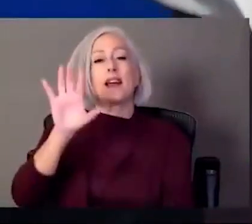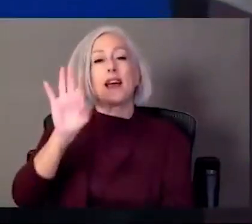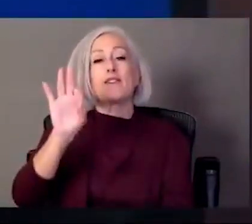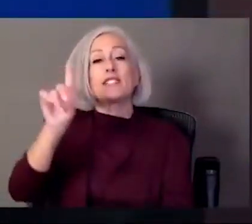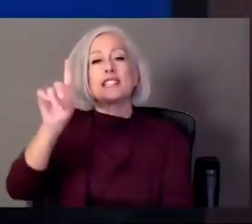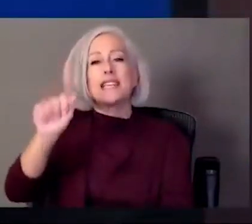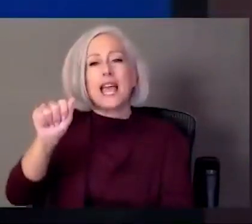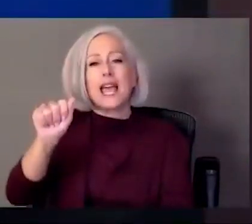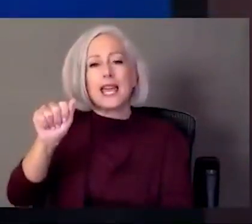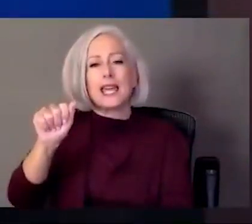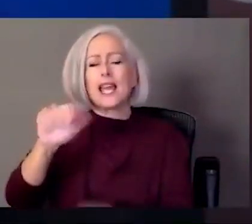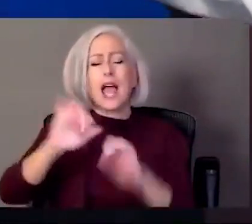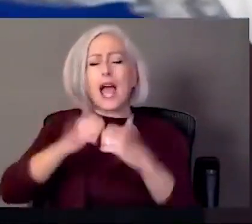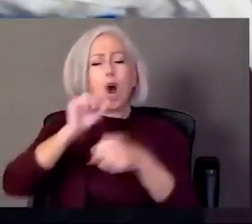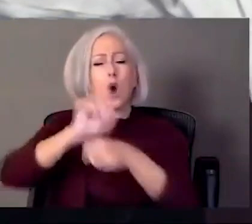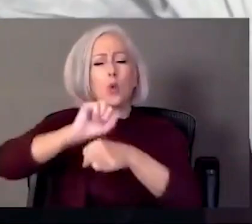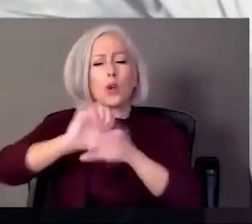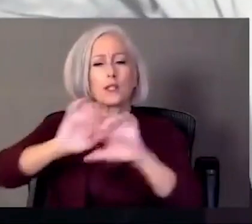arm span at 6 feet,